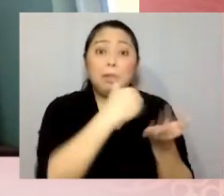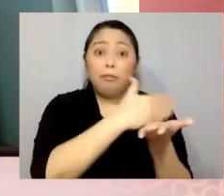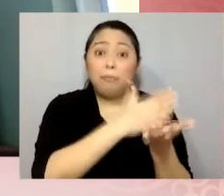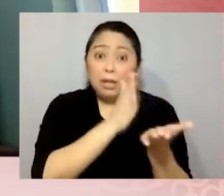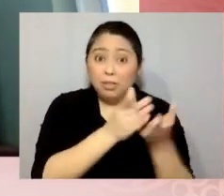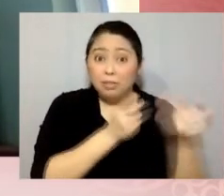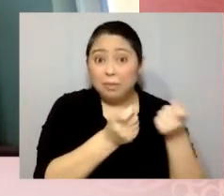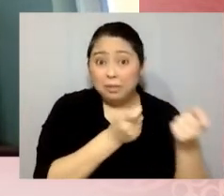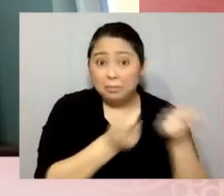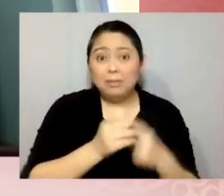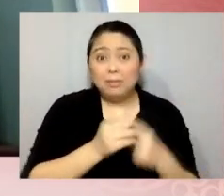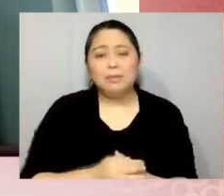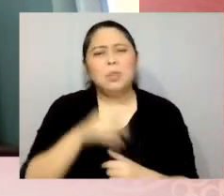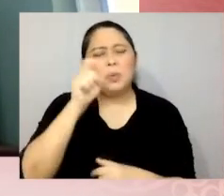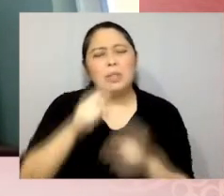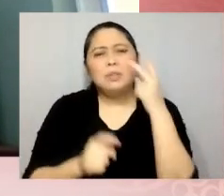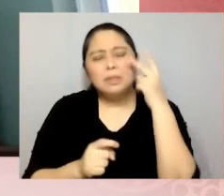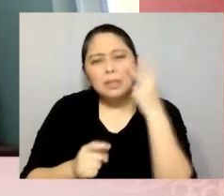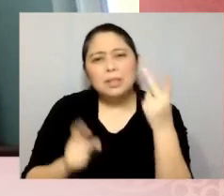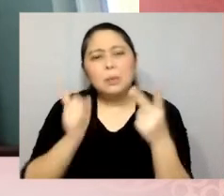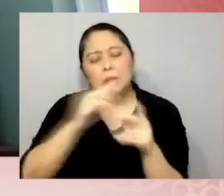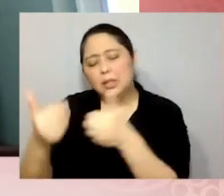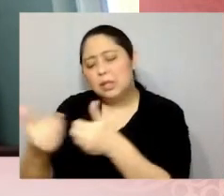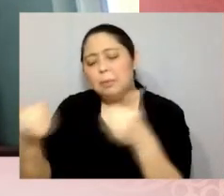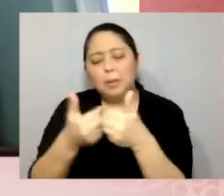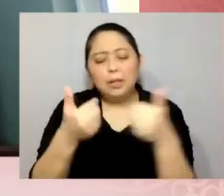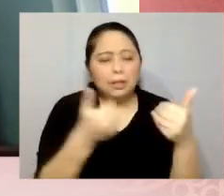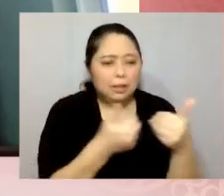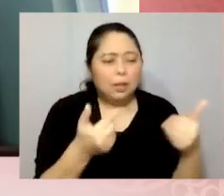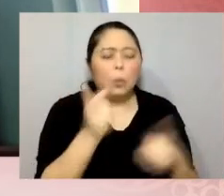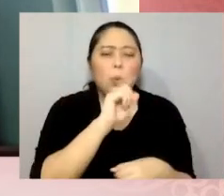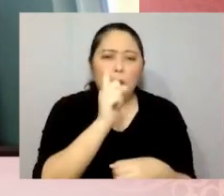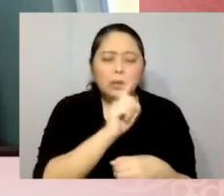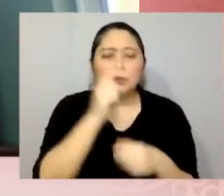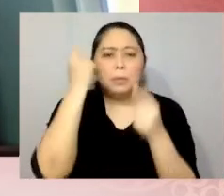the liabilities and